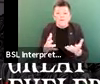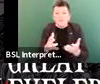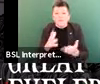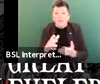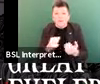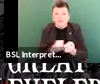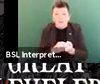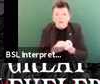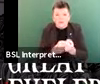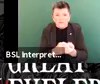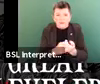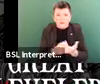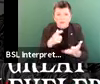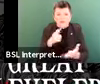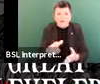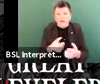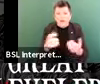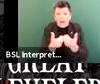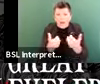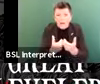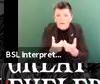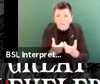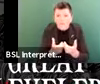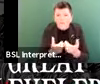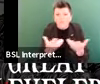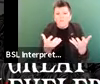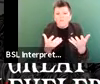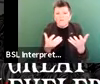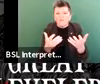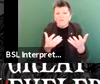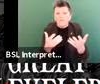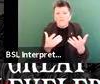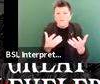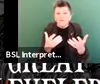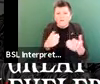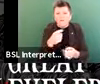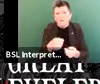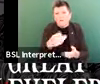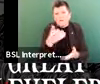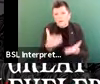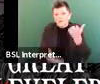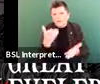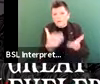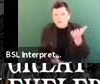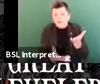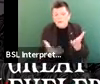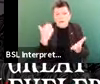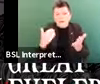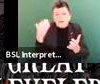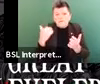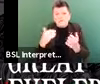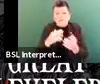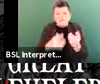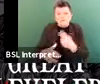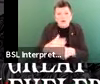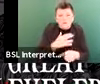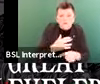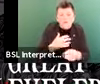which inequalities in the past of human societies, inequalities are a kind